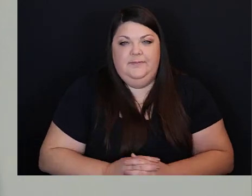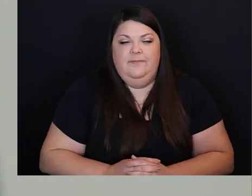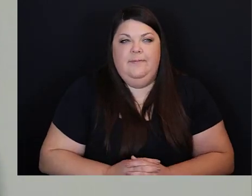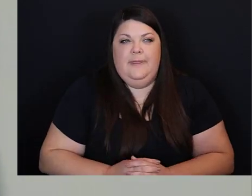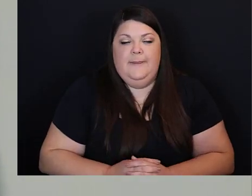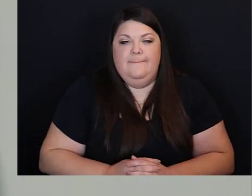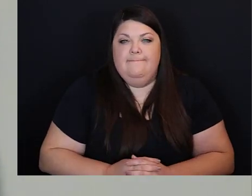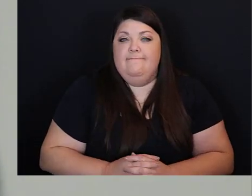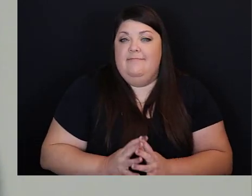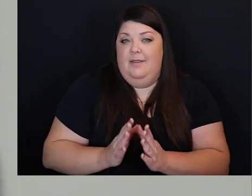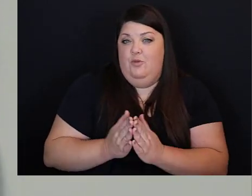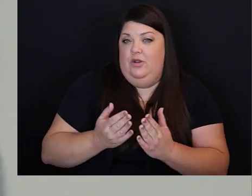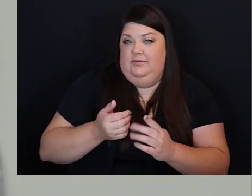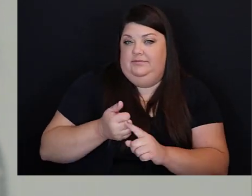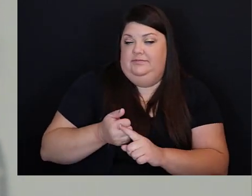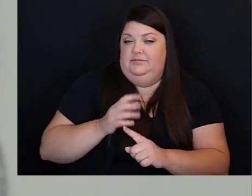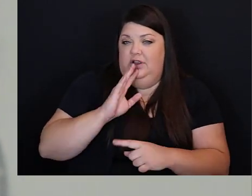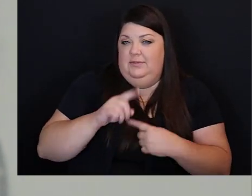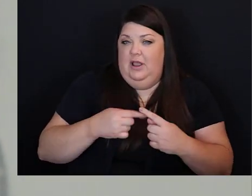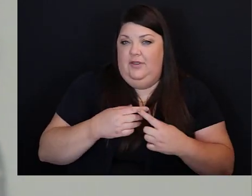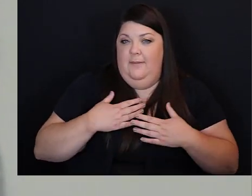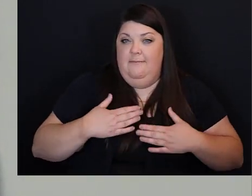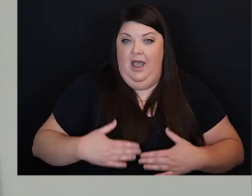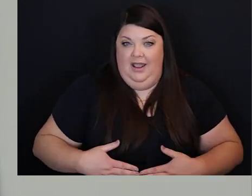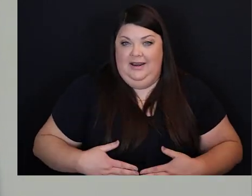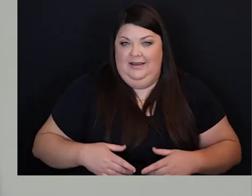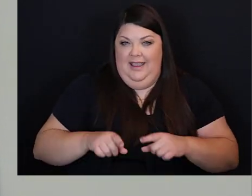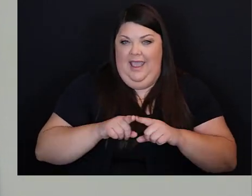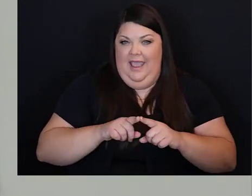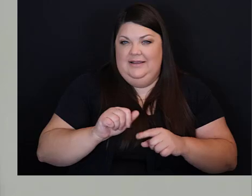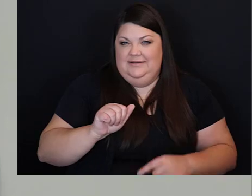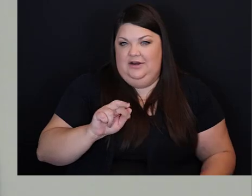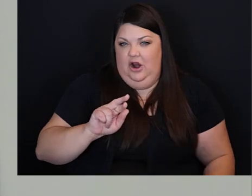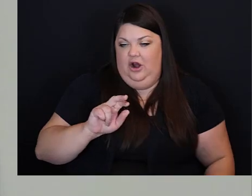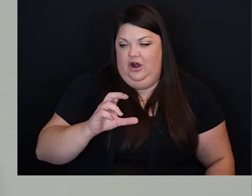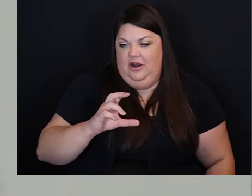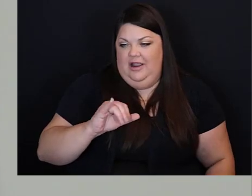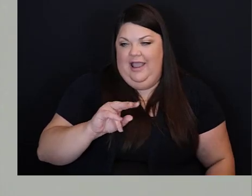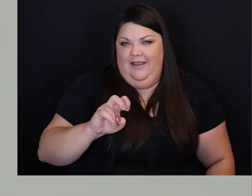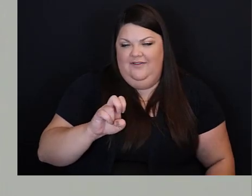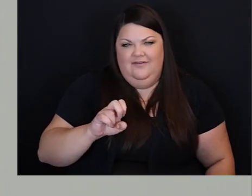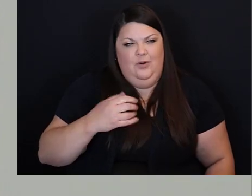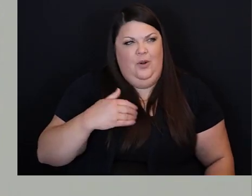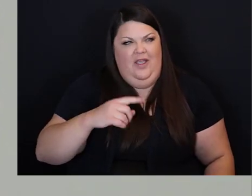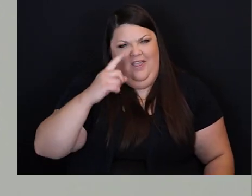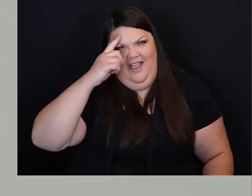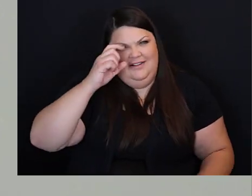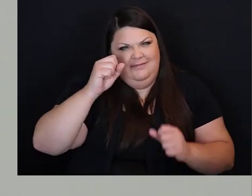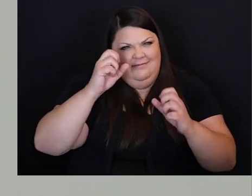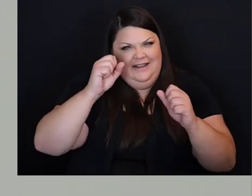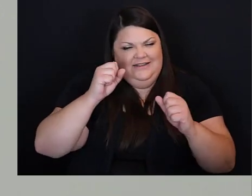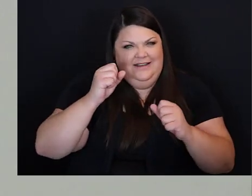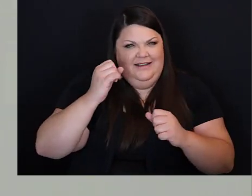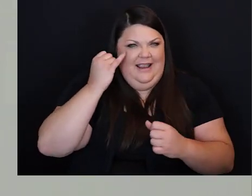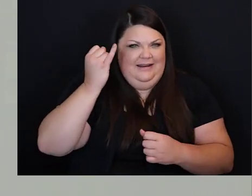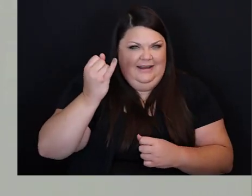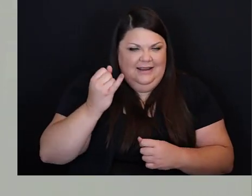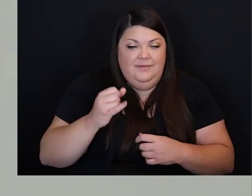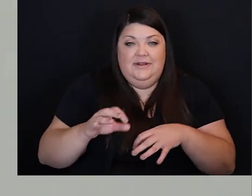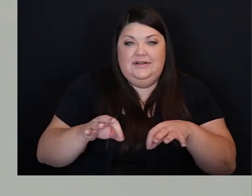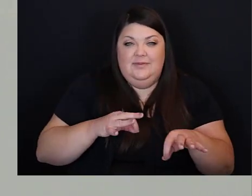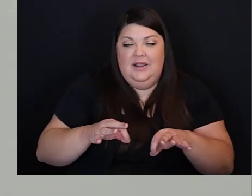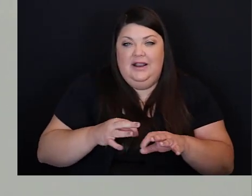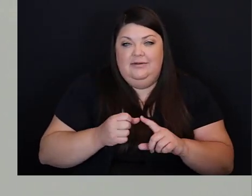about the body as an archive, which I found to be such an amazing idea, and explains so much